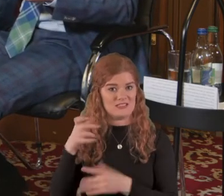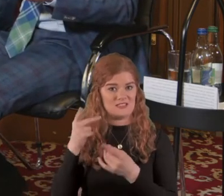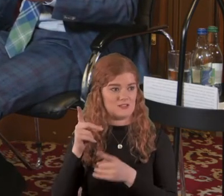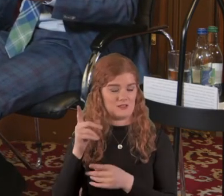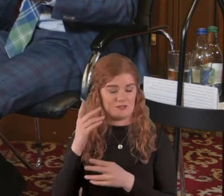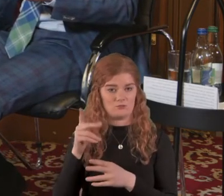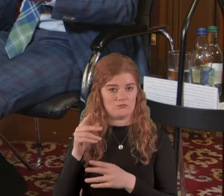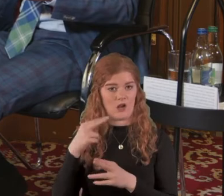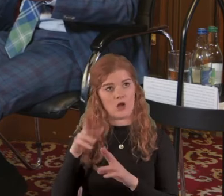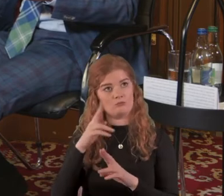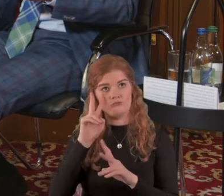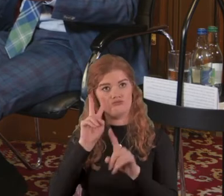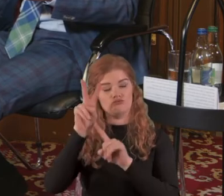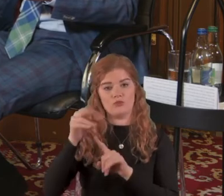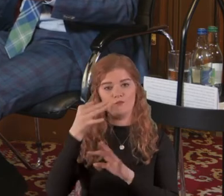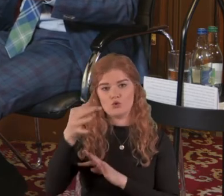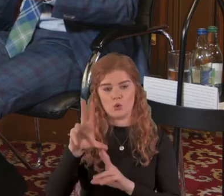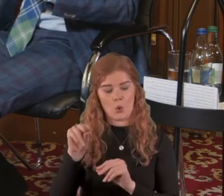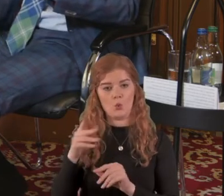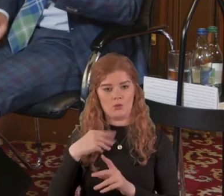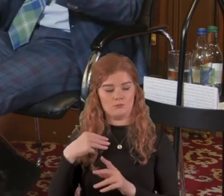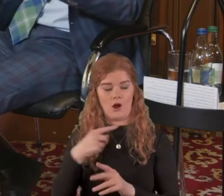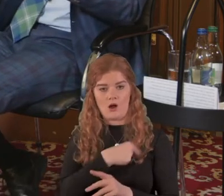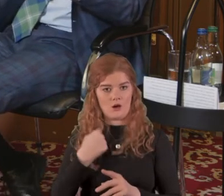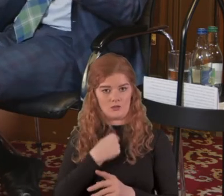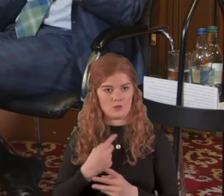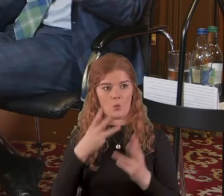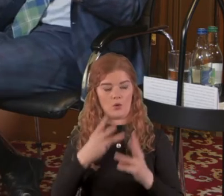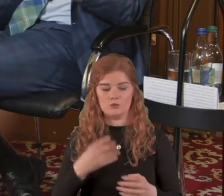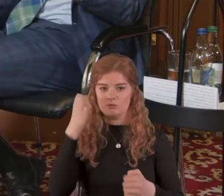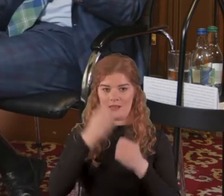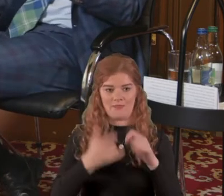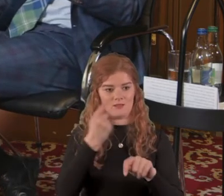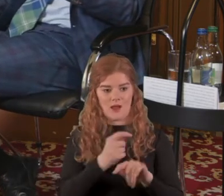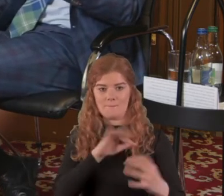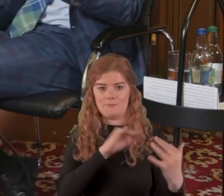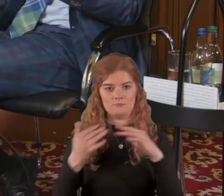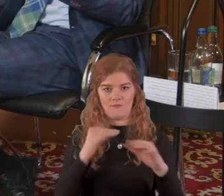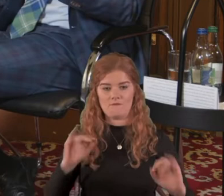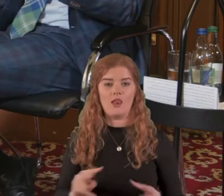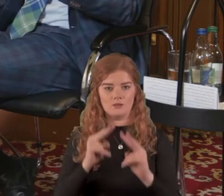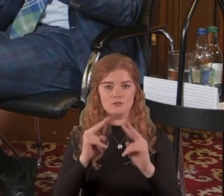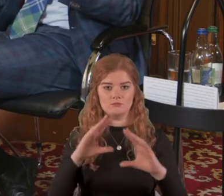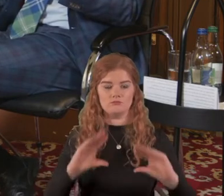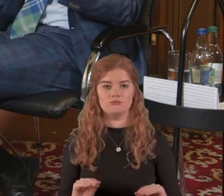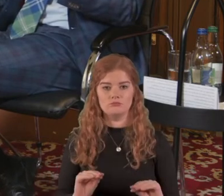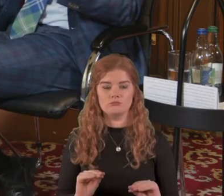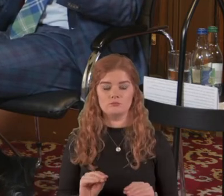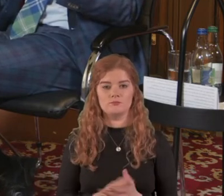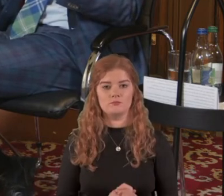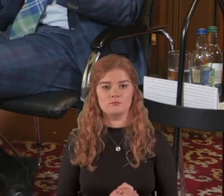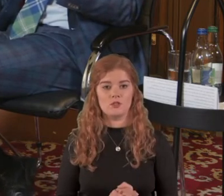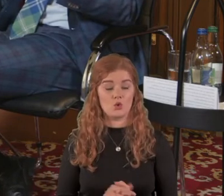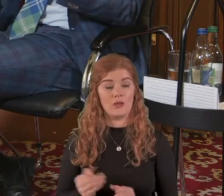only with a view to the future, but with a sincere desire to end a period of brutal and melancholy violence. It is not as